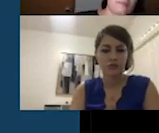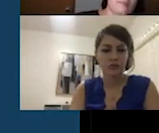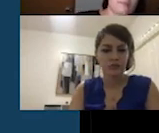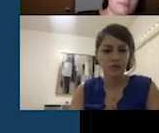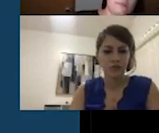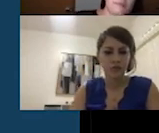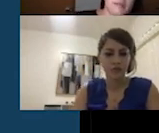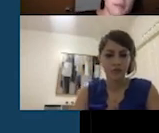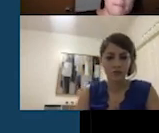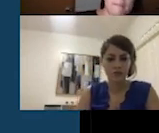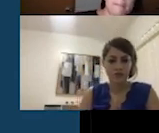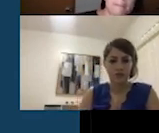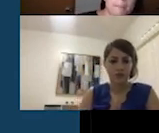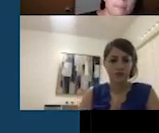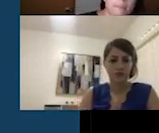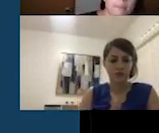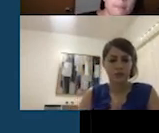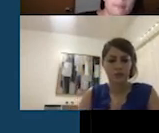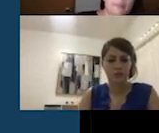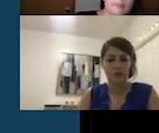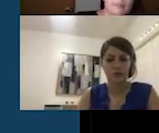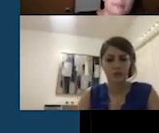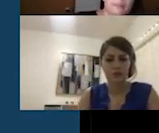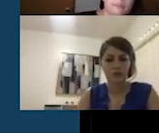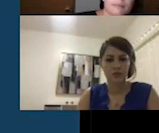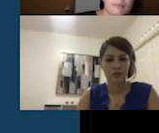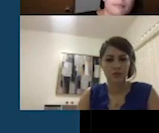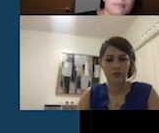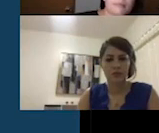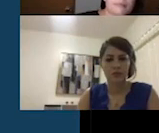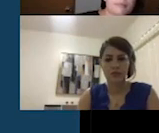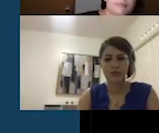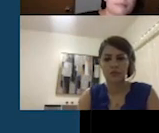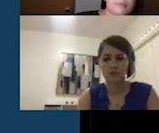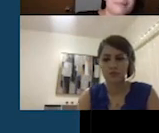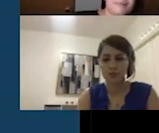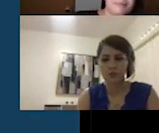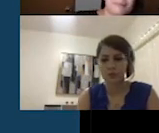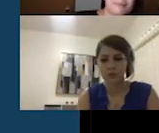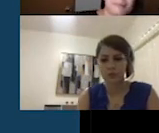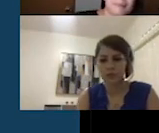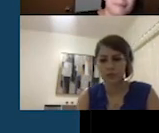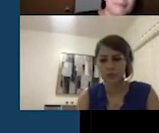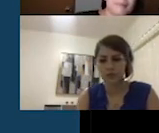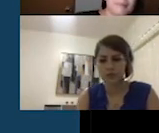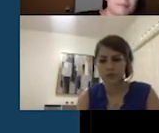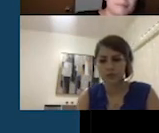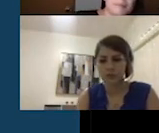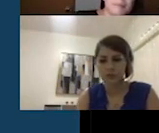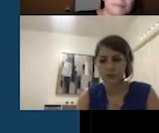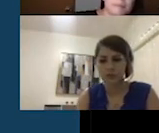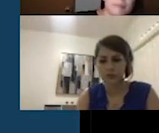Yeah, Lesley. A good first step is to, and this isn't rocket science, everybody says this, but a good first step is to look